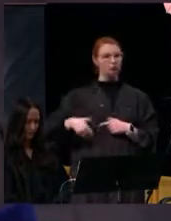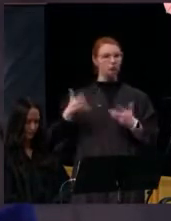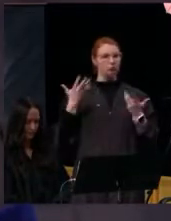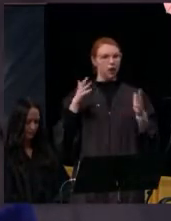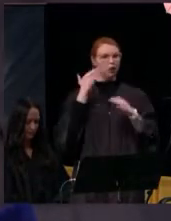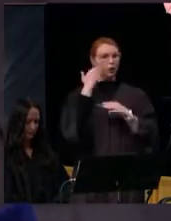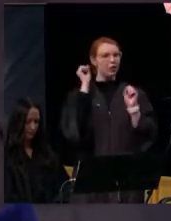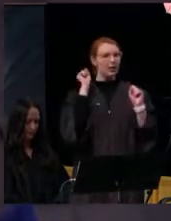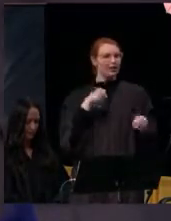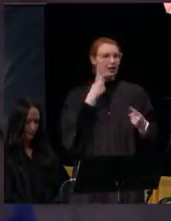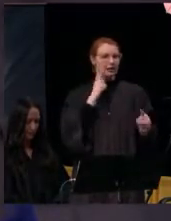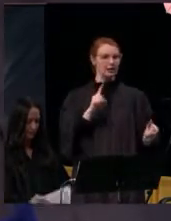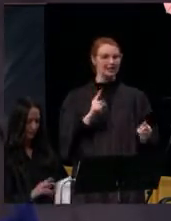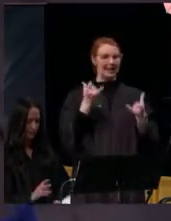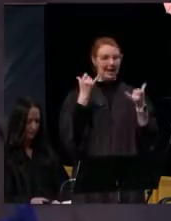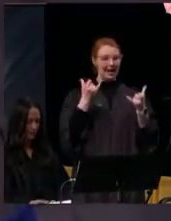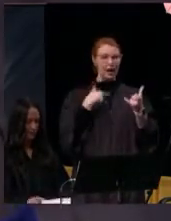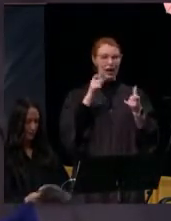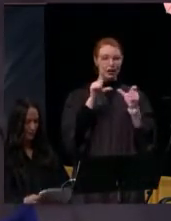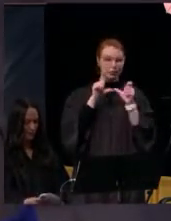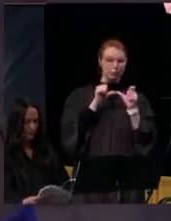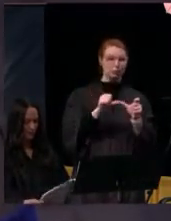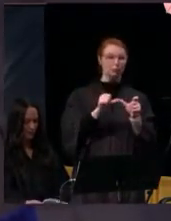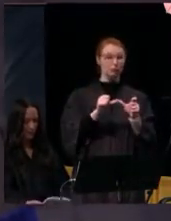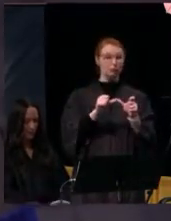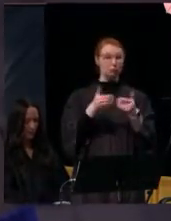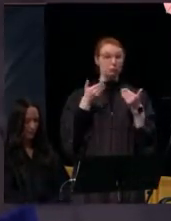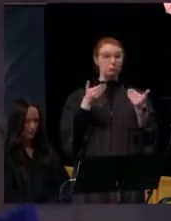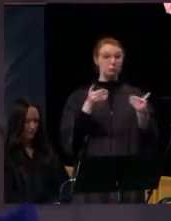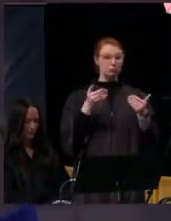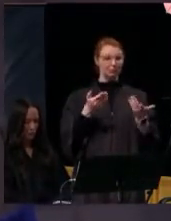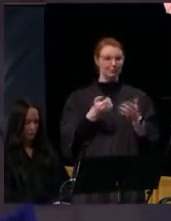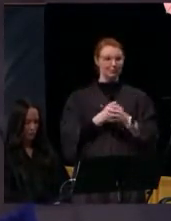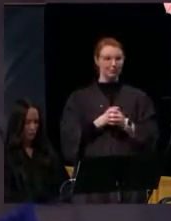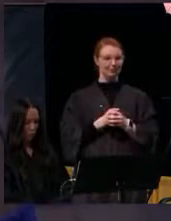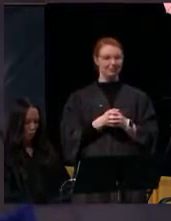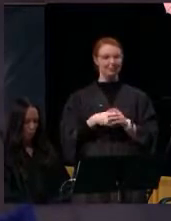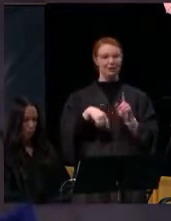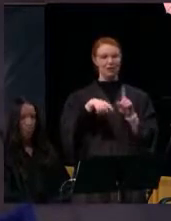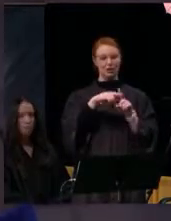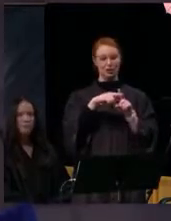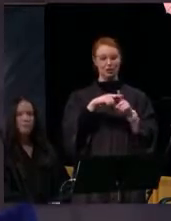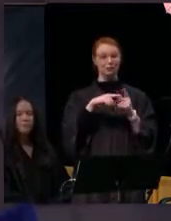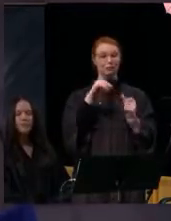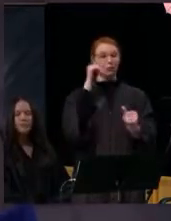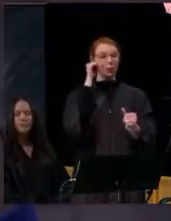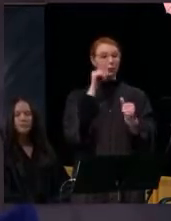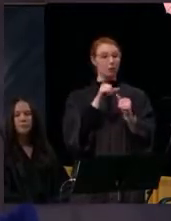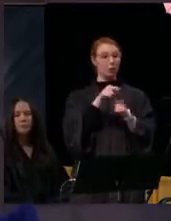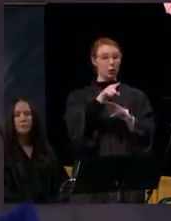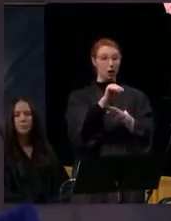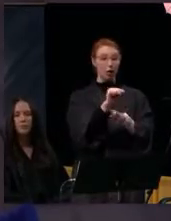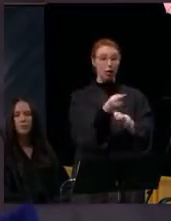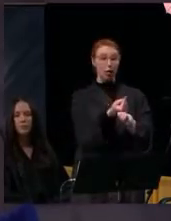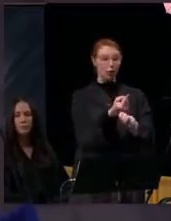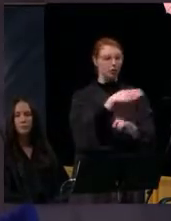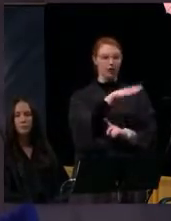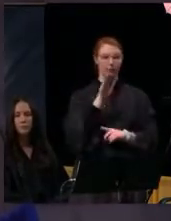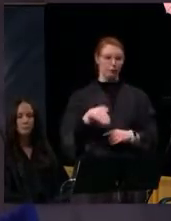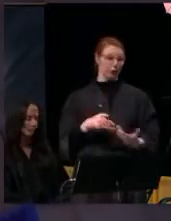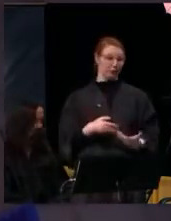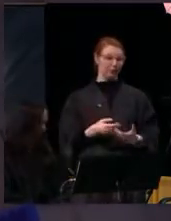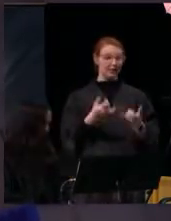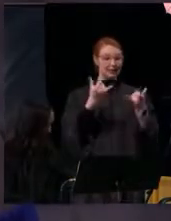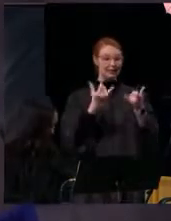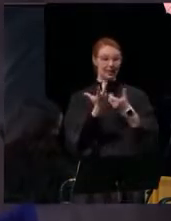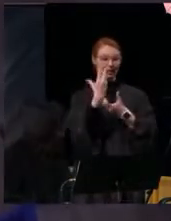potential. Now it's time to meet that potential. Additionally, please keep in mind that you're never alone. Today, you become